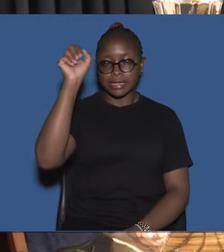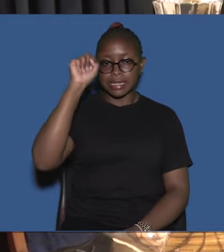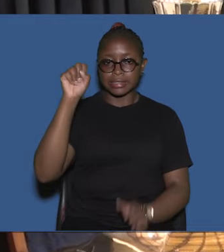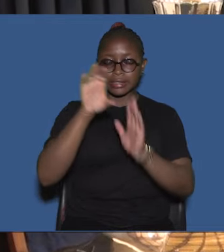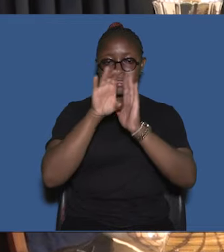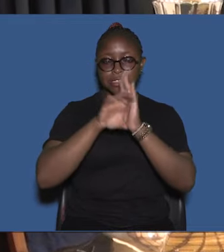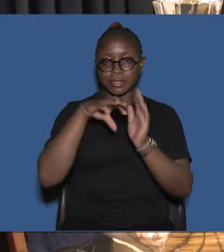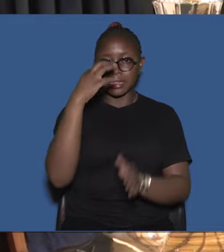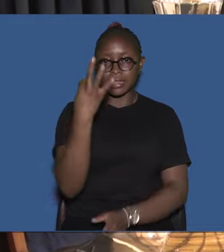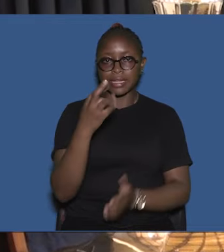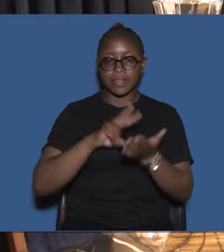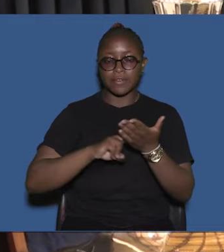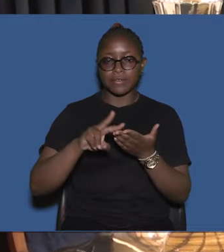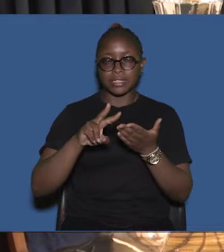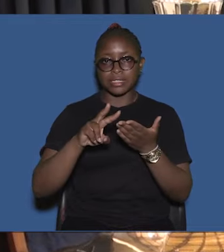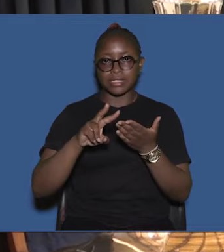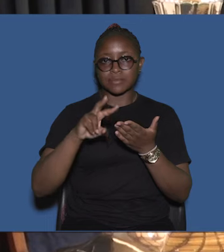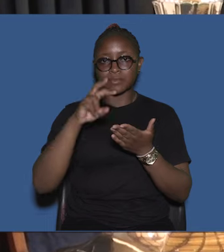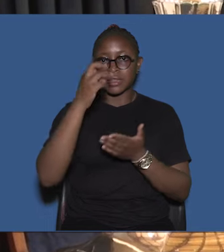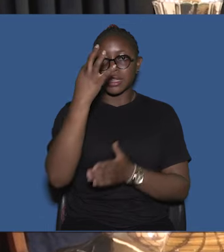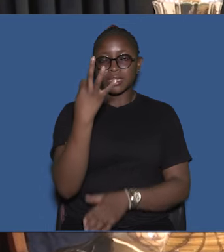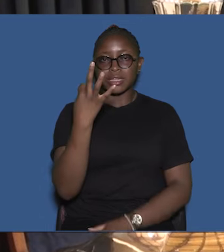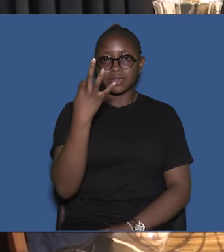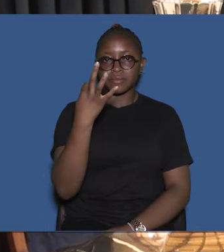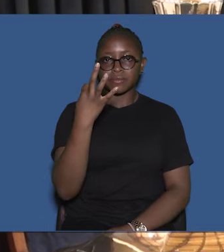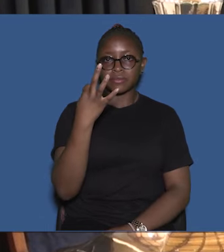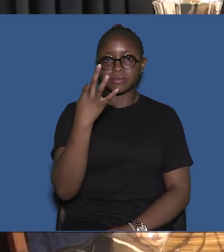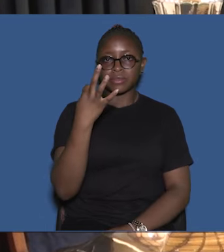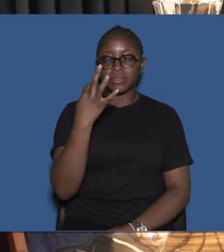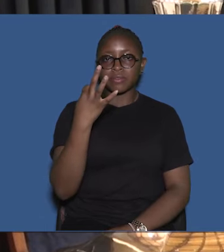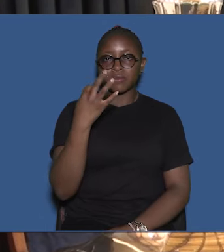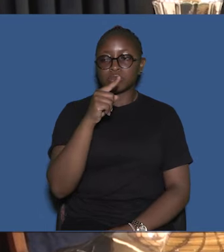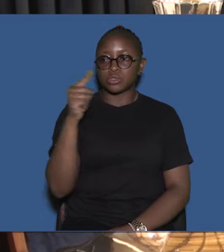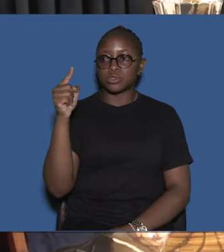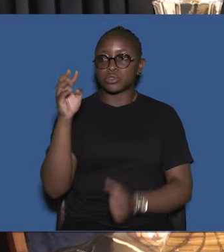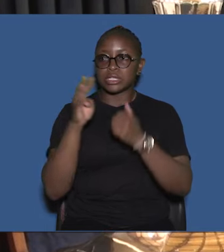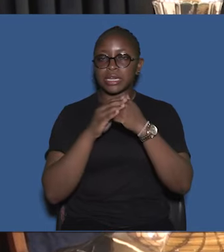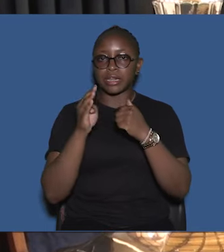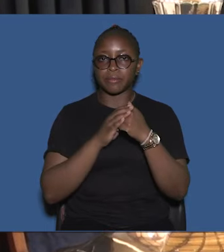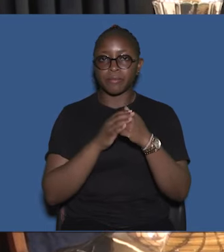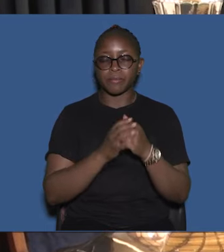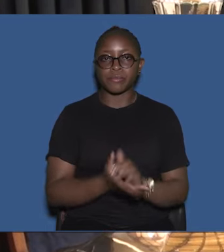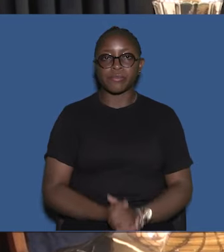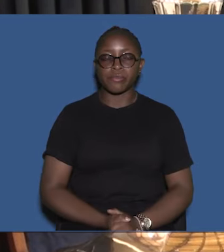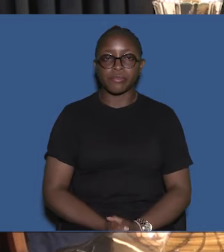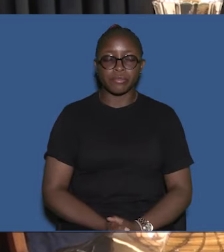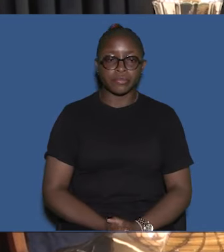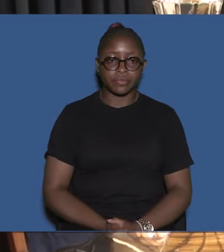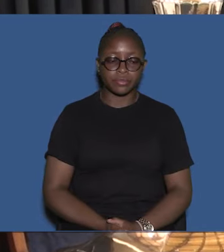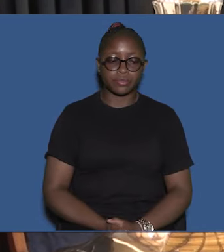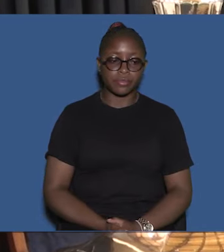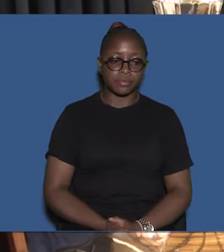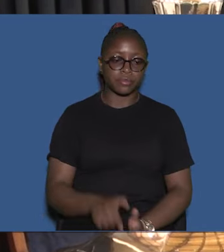3 through to verse 9. Galatians chapter 3, verse 6 to 9. So